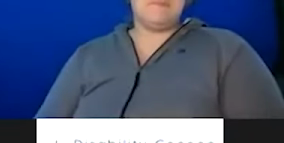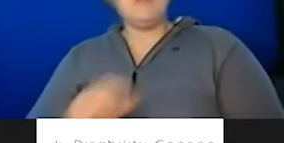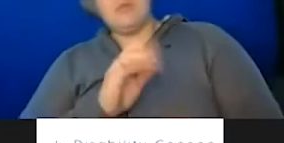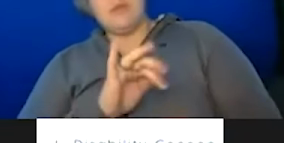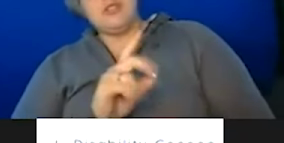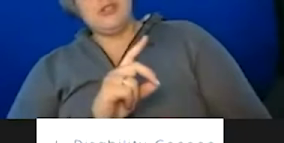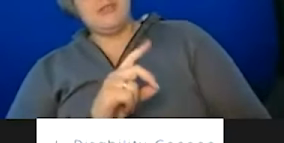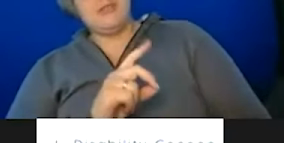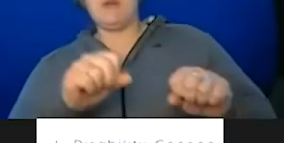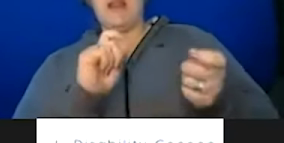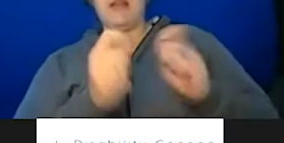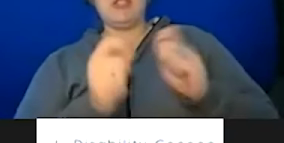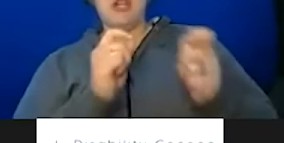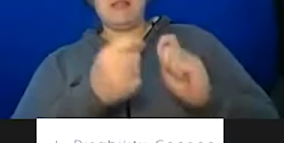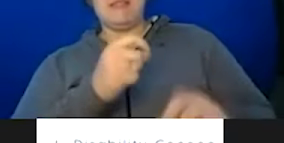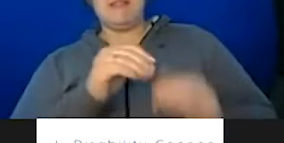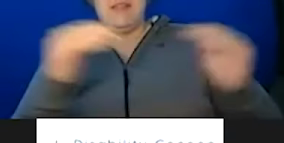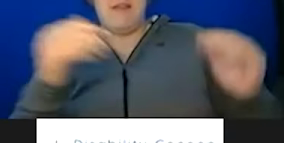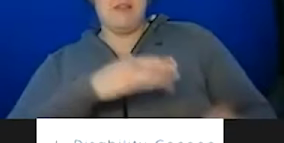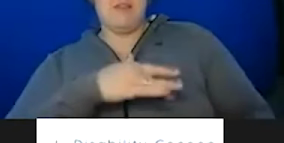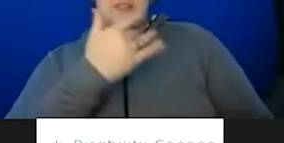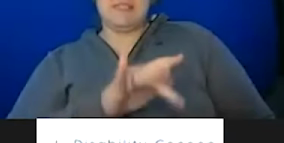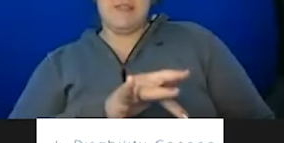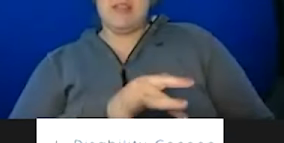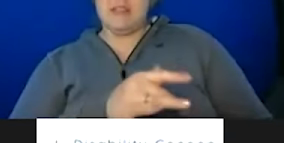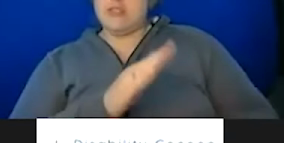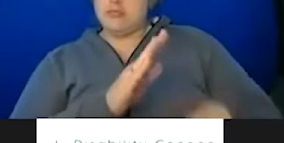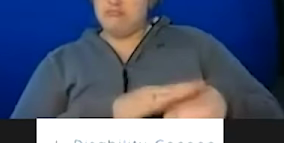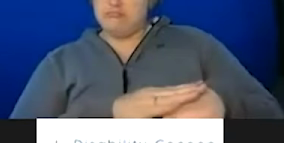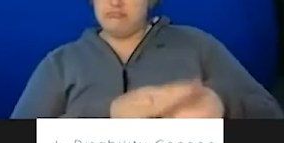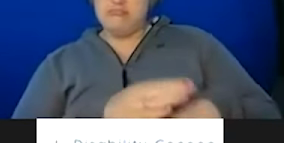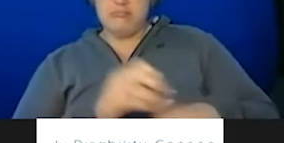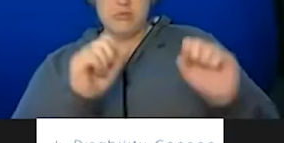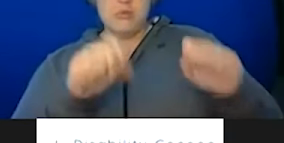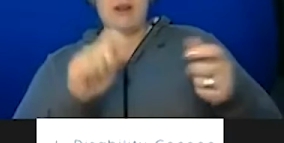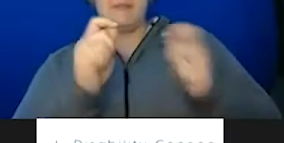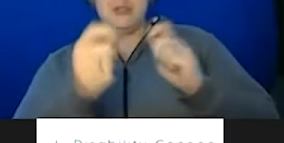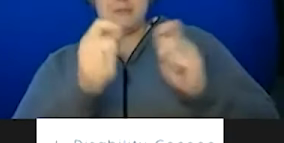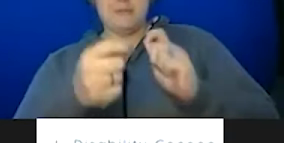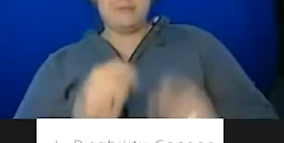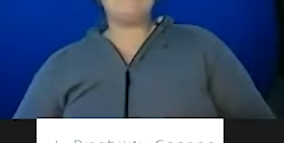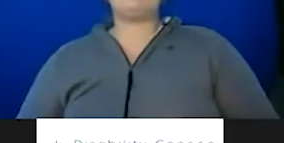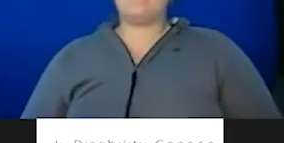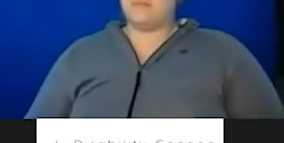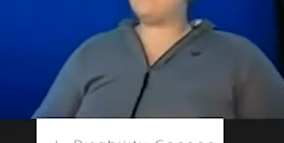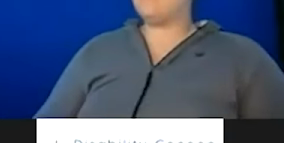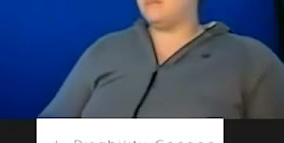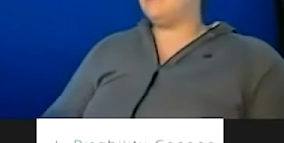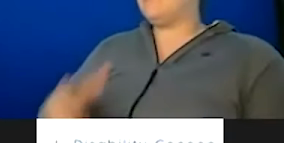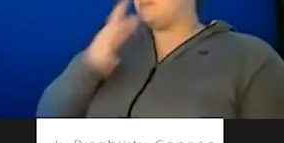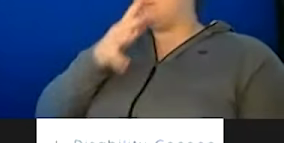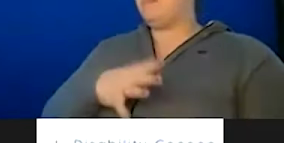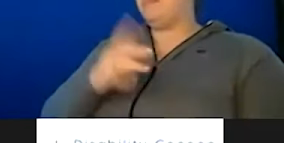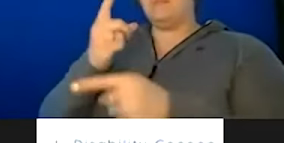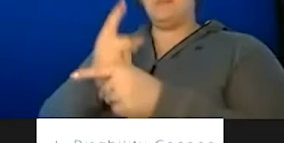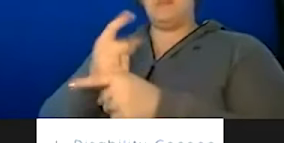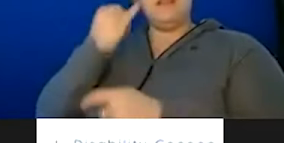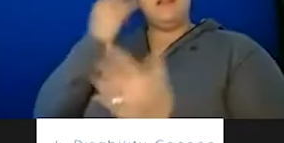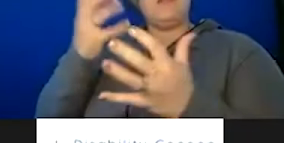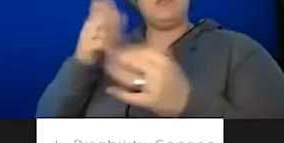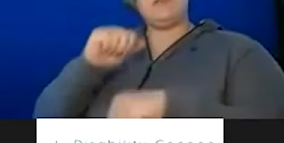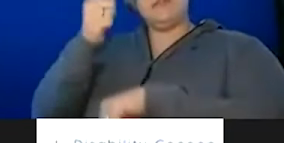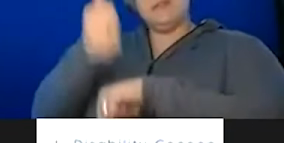everybody's aware. Yeah, absolutely. And by being able to kind of set some parameters of what area you actually want